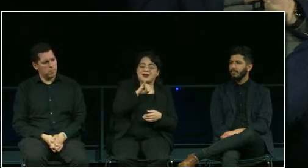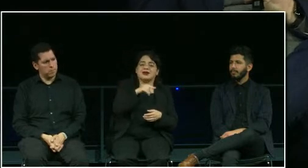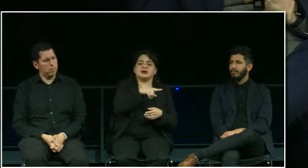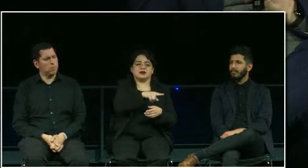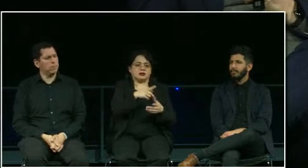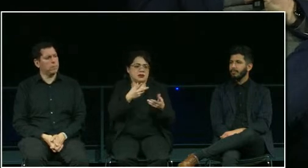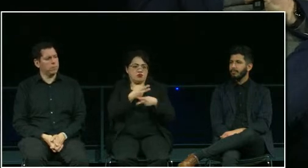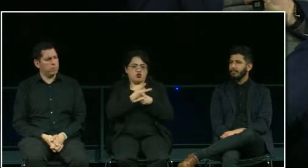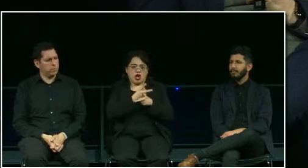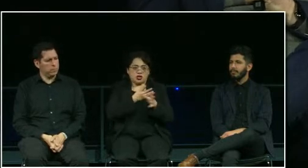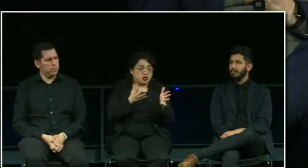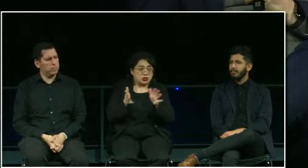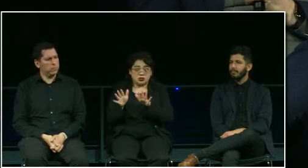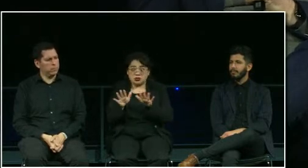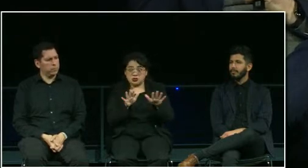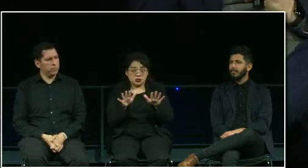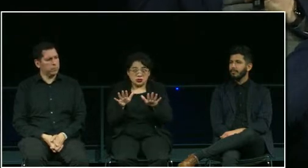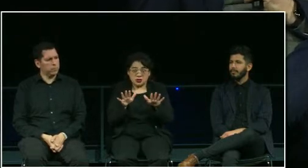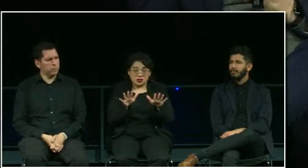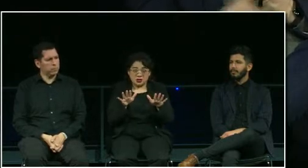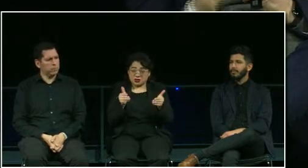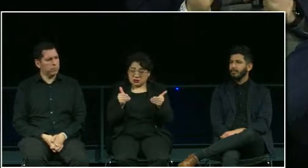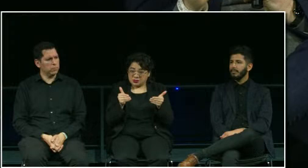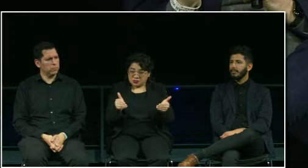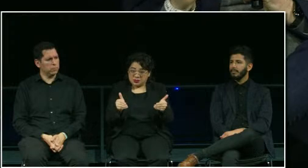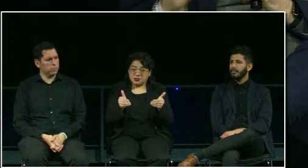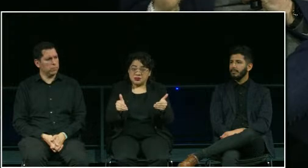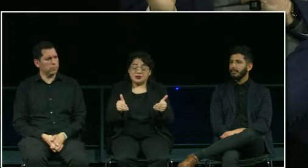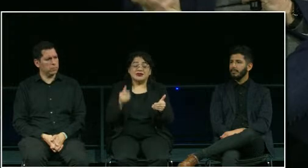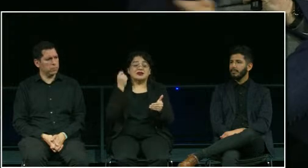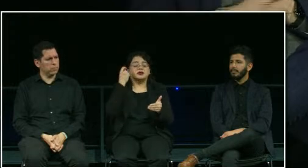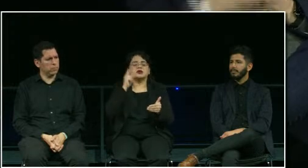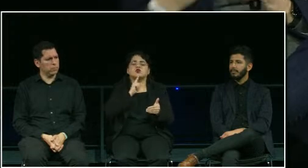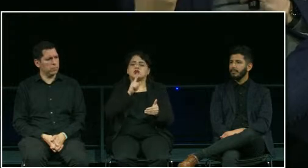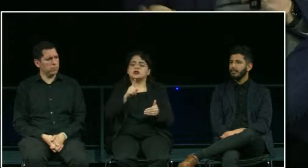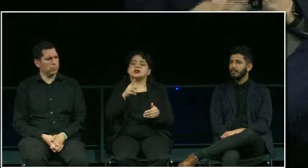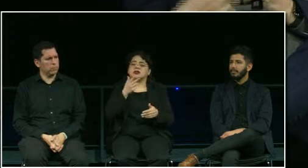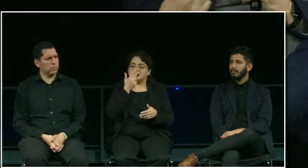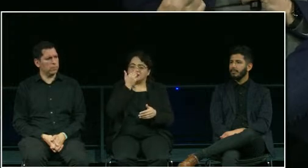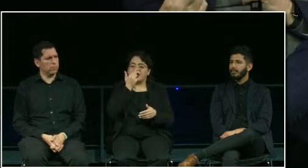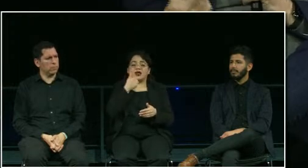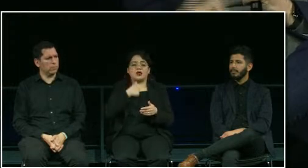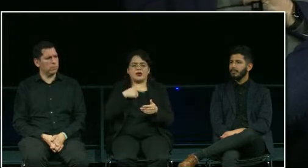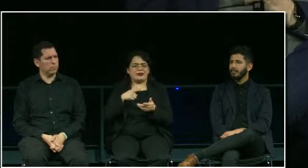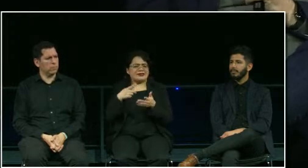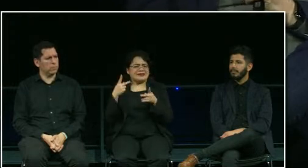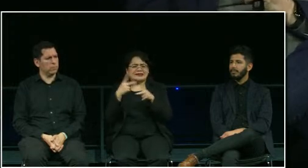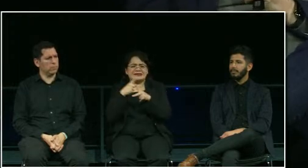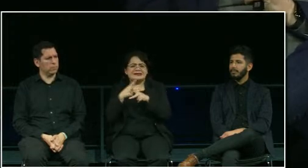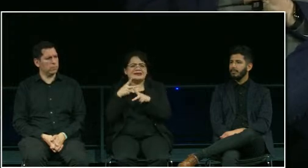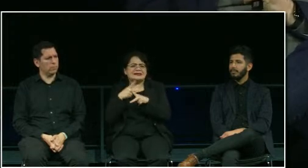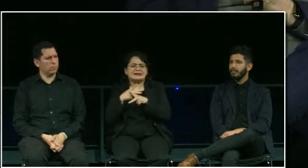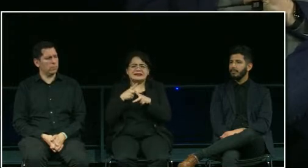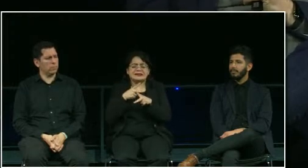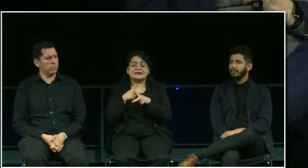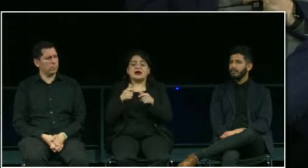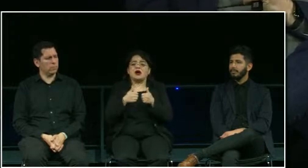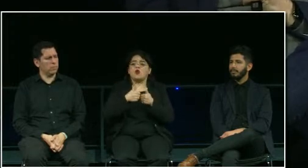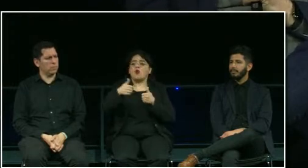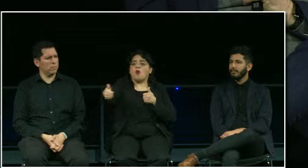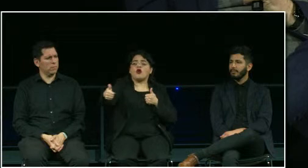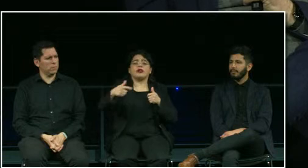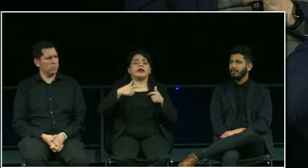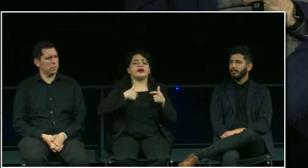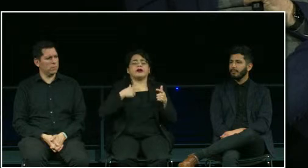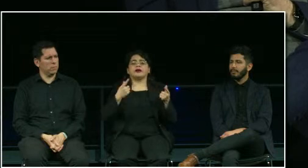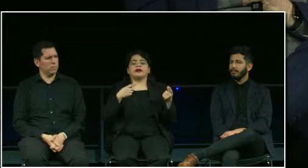support. And we quickly decided that it sucked trying to figure out what the movie was doing it remotely, and we